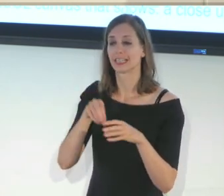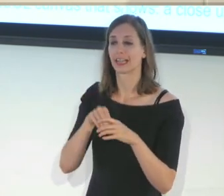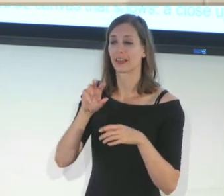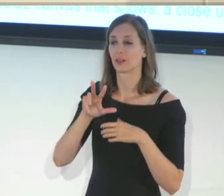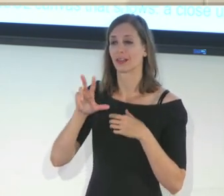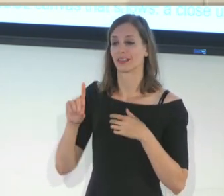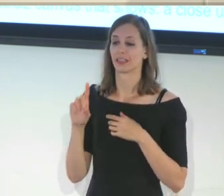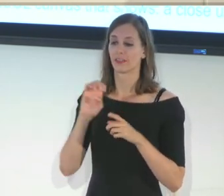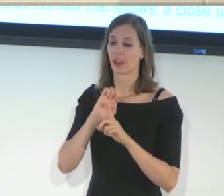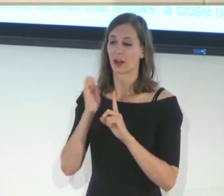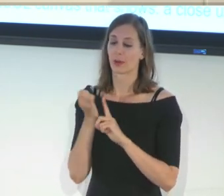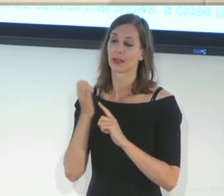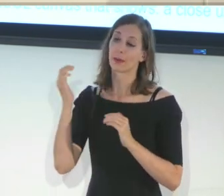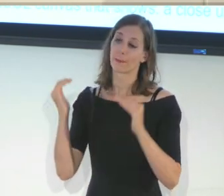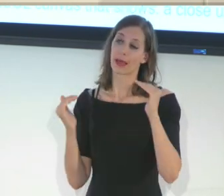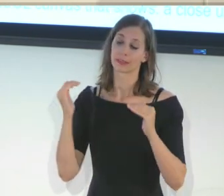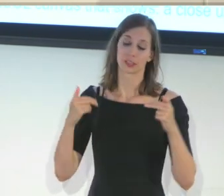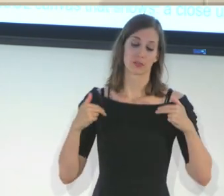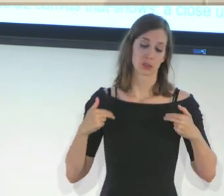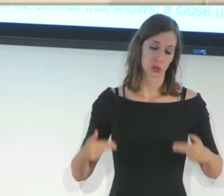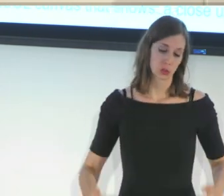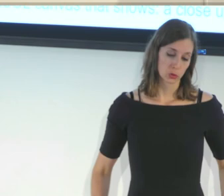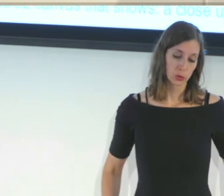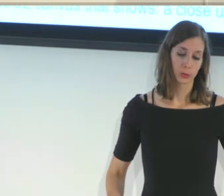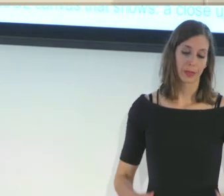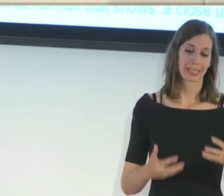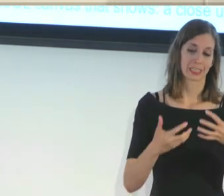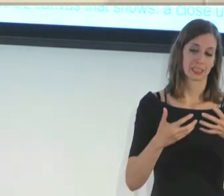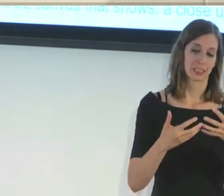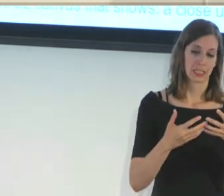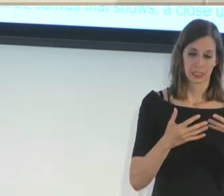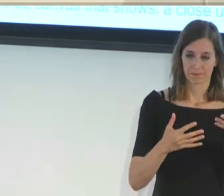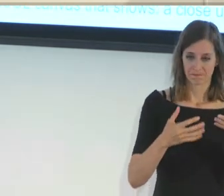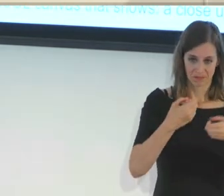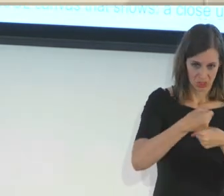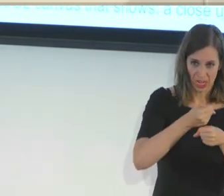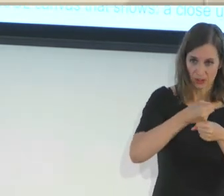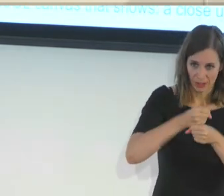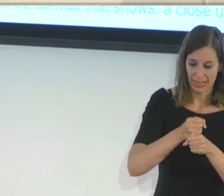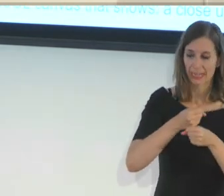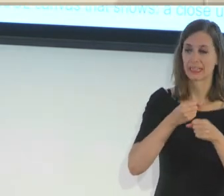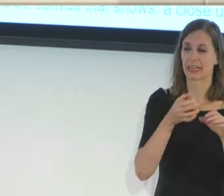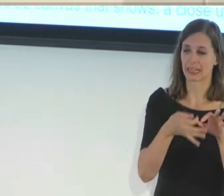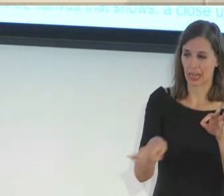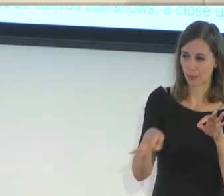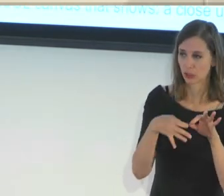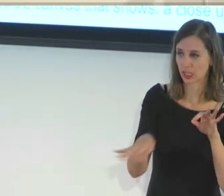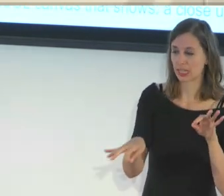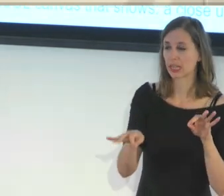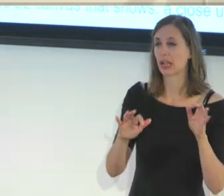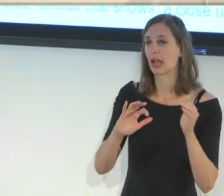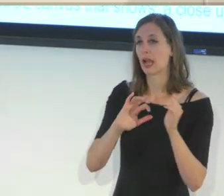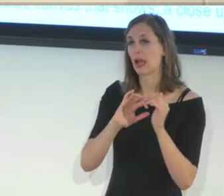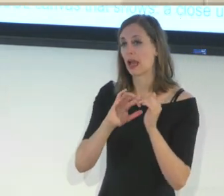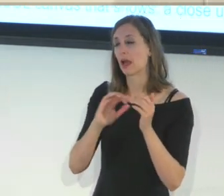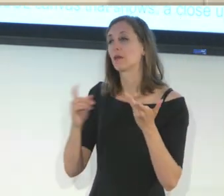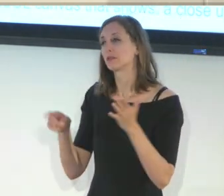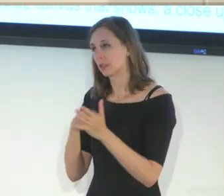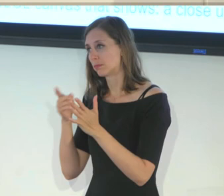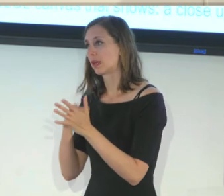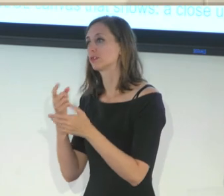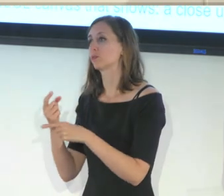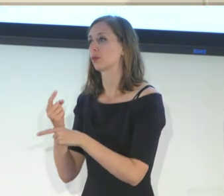of human-generated captioning and giving context to these spaces, and where it may be appropriate to use machines to do